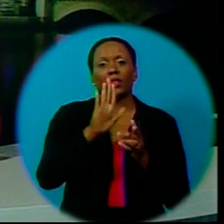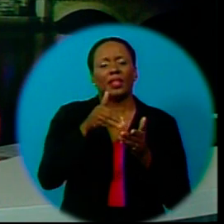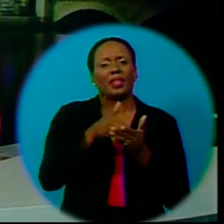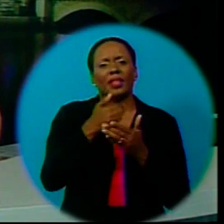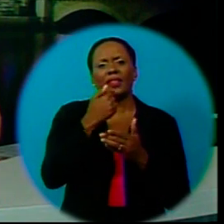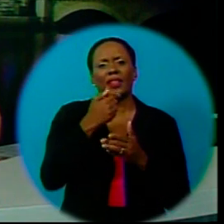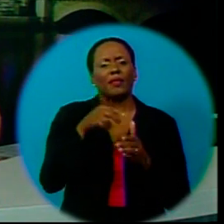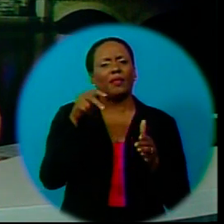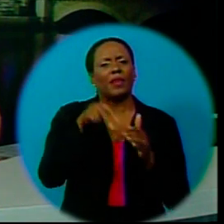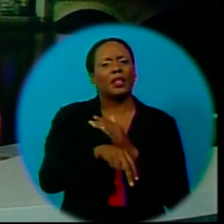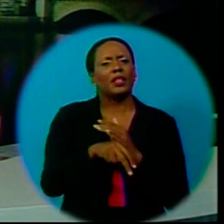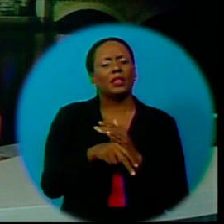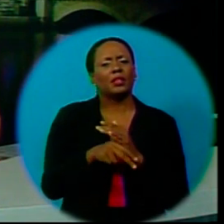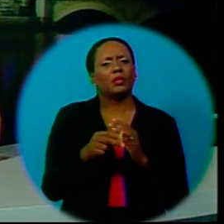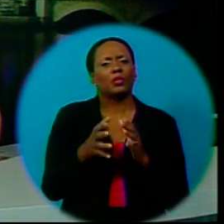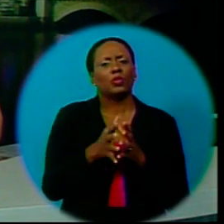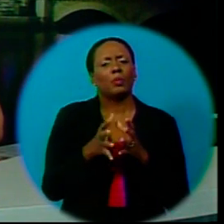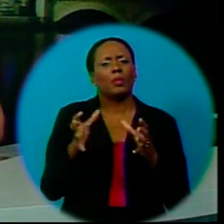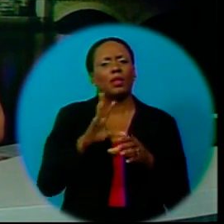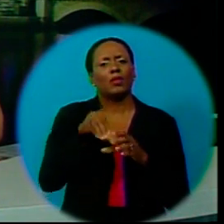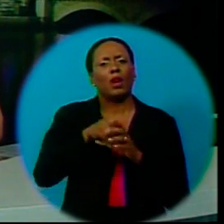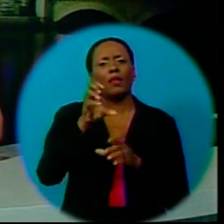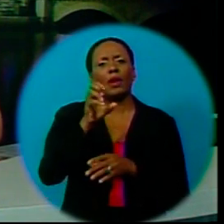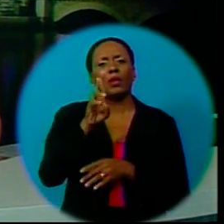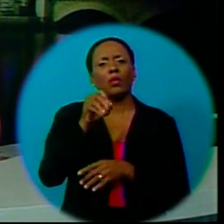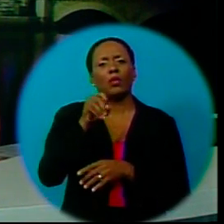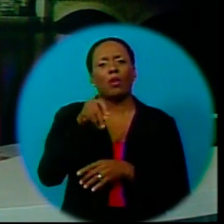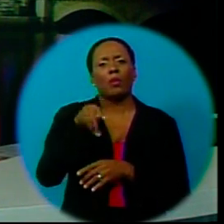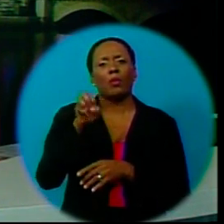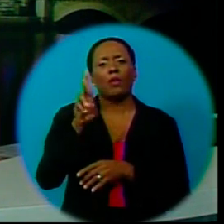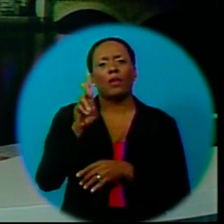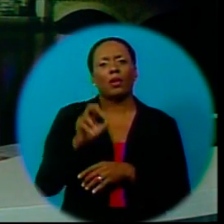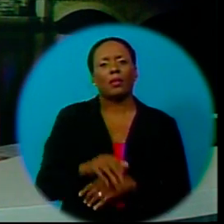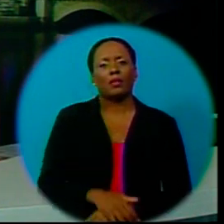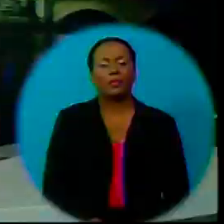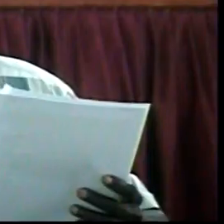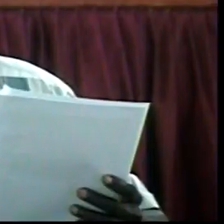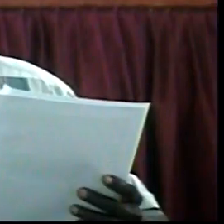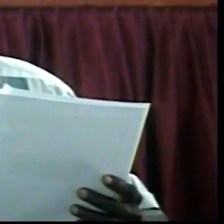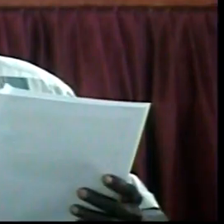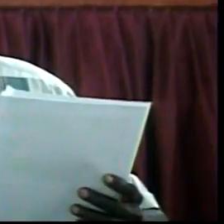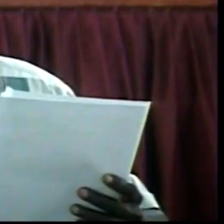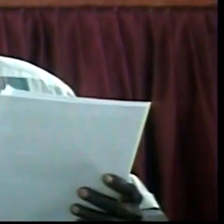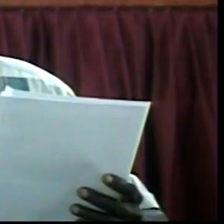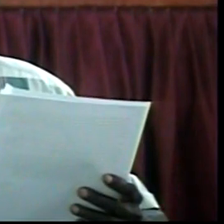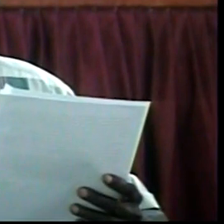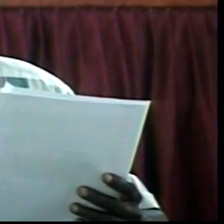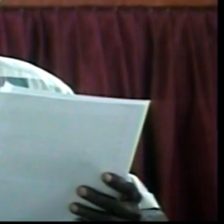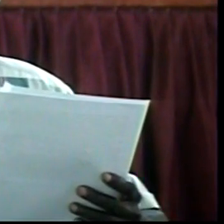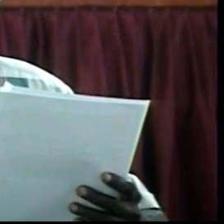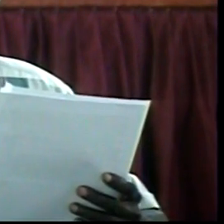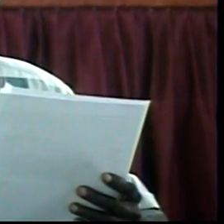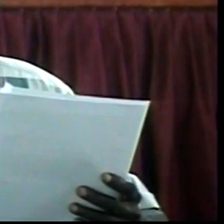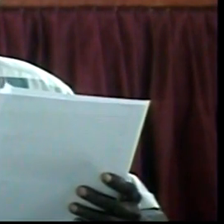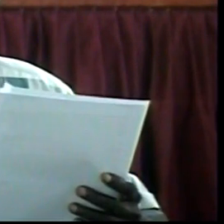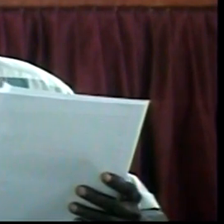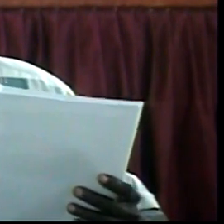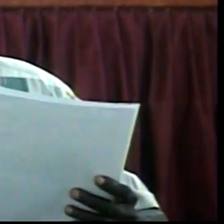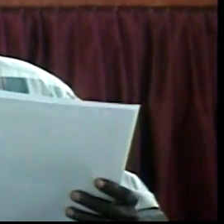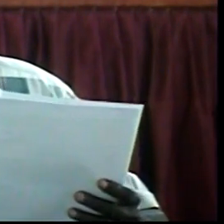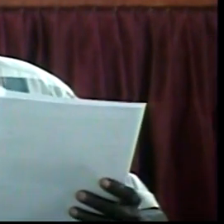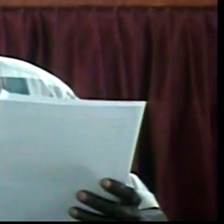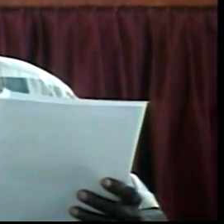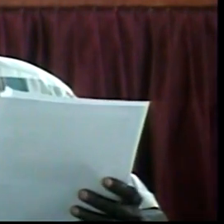concerned that violence is also becoming a part of the event. In addition to the safety concerns now that so many of